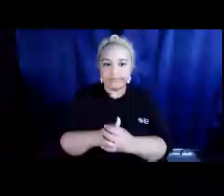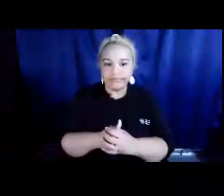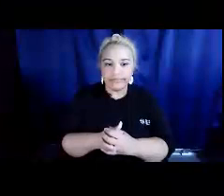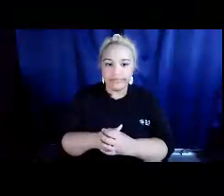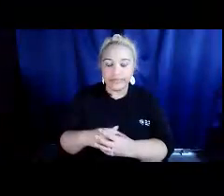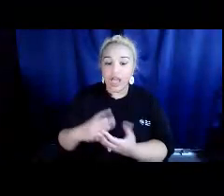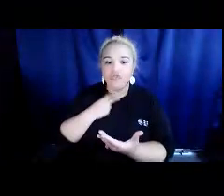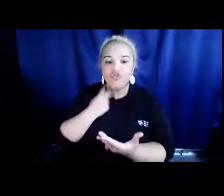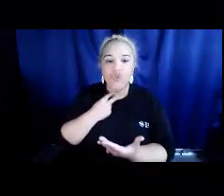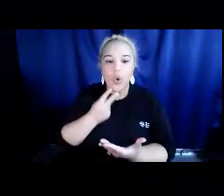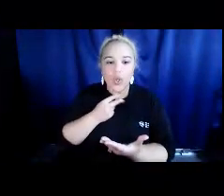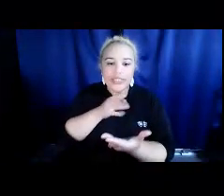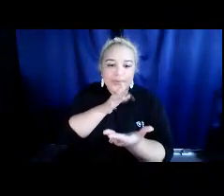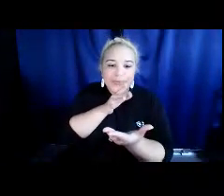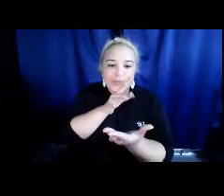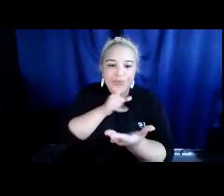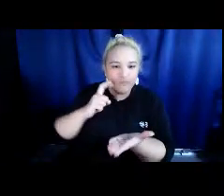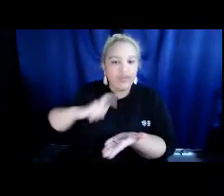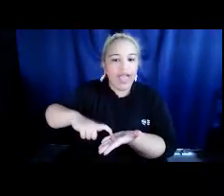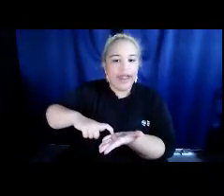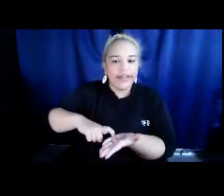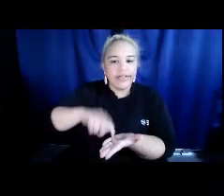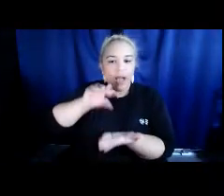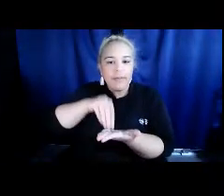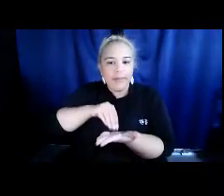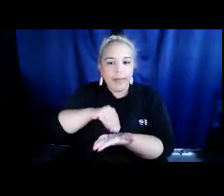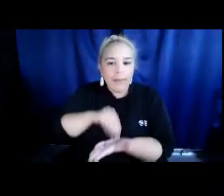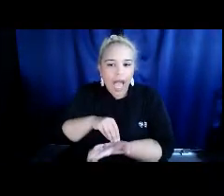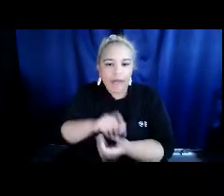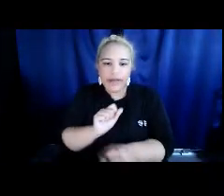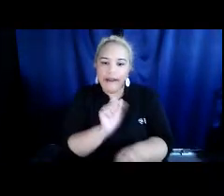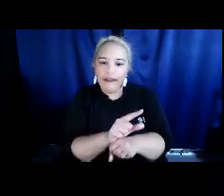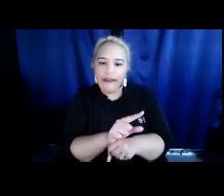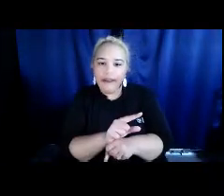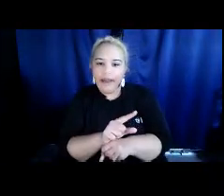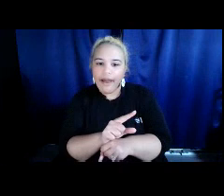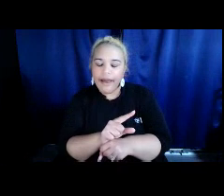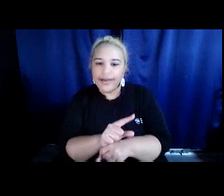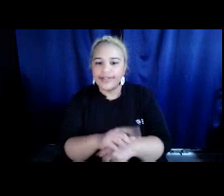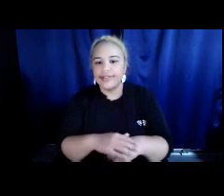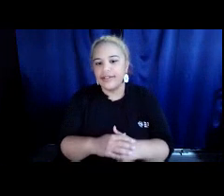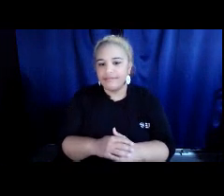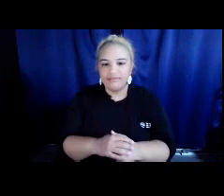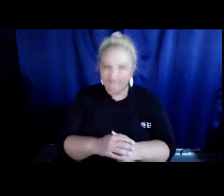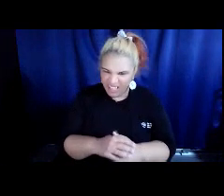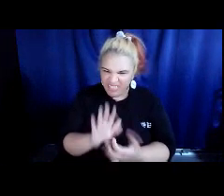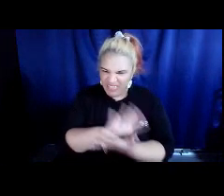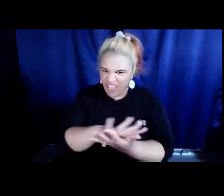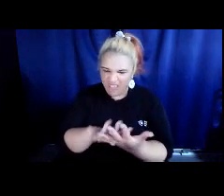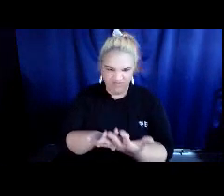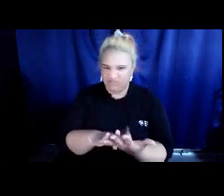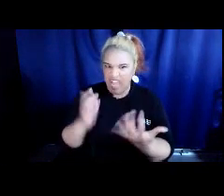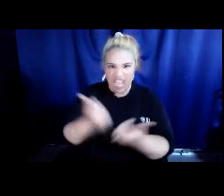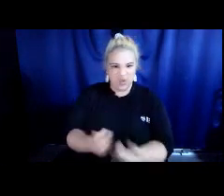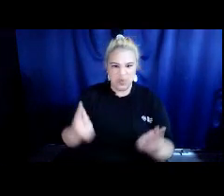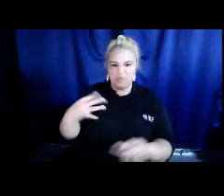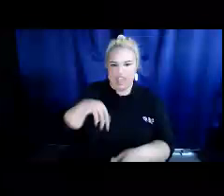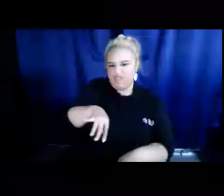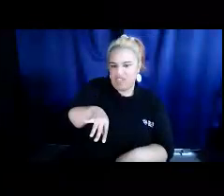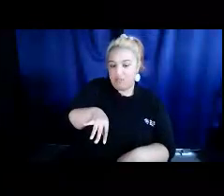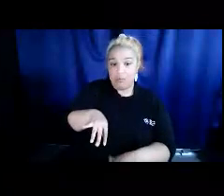some ideas. A venue using a chime instead of a loud buzzer, or a workplace offering a